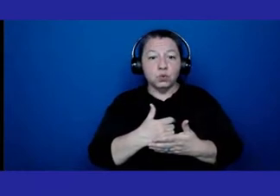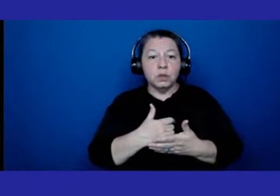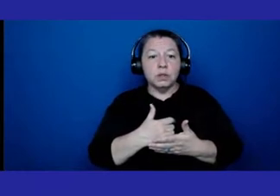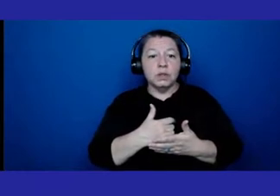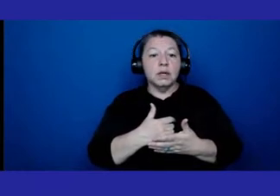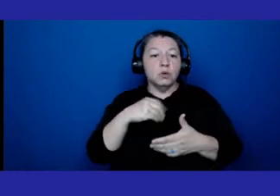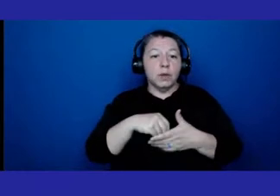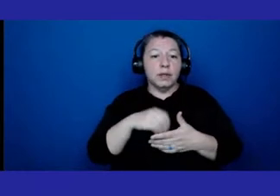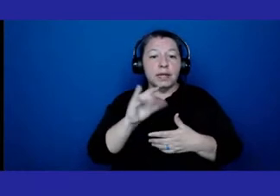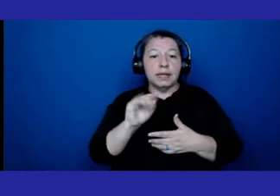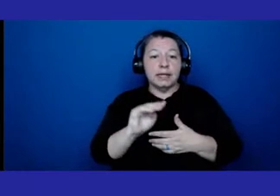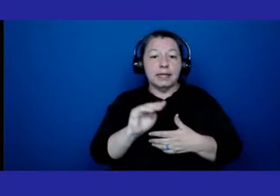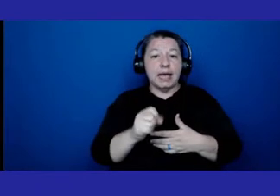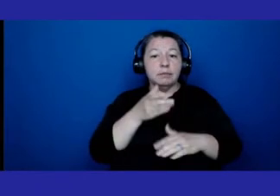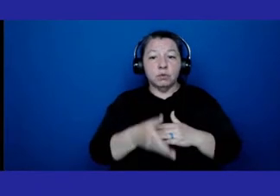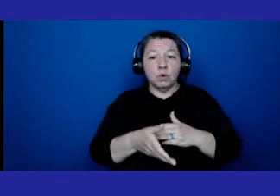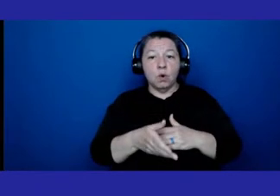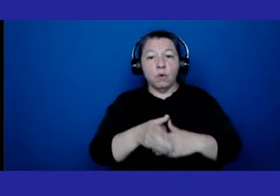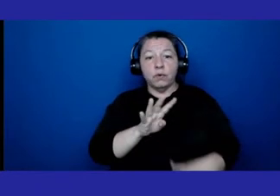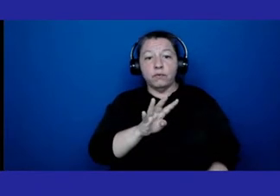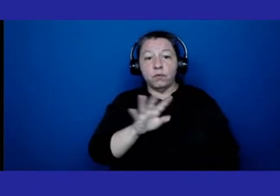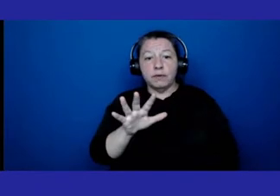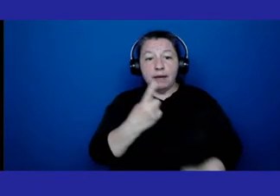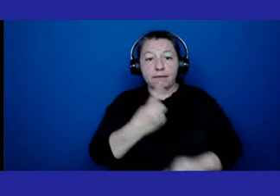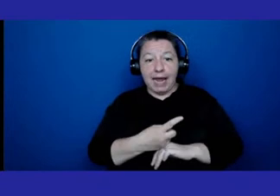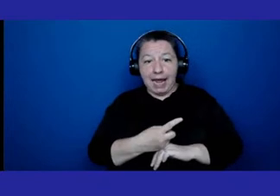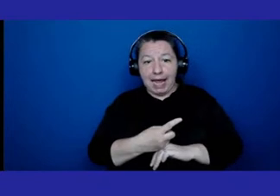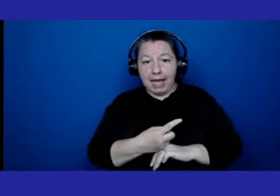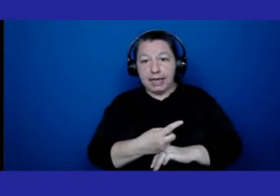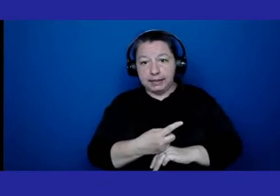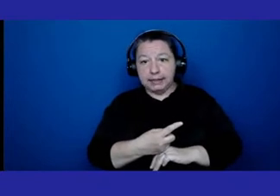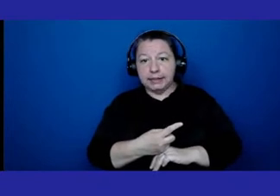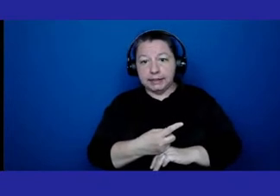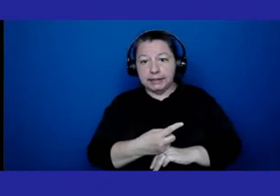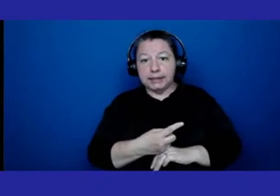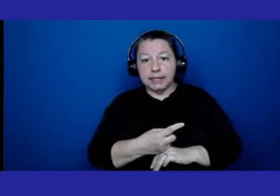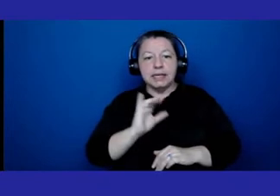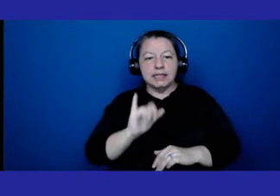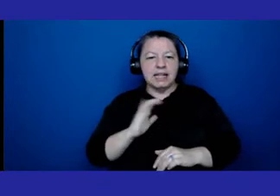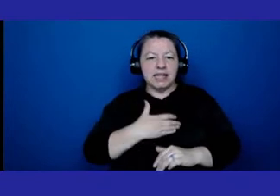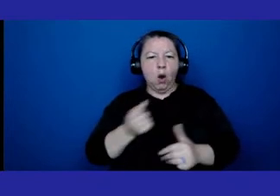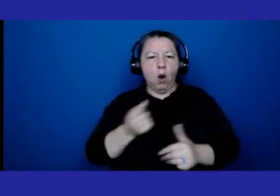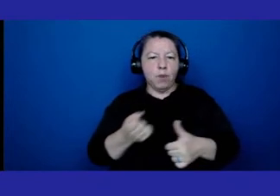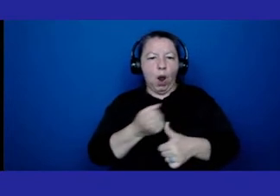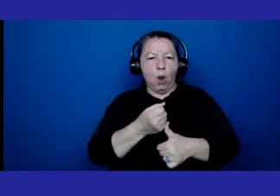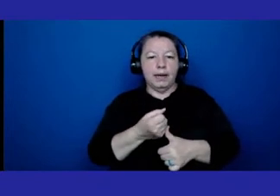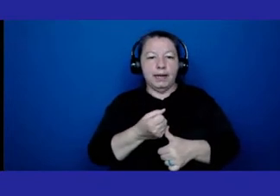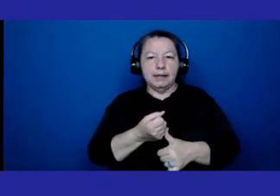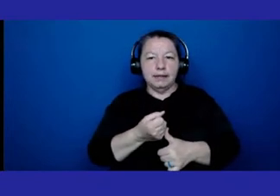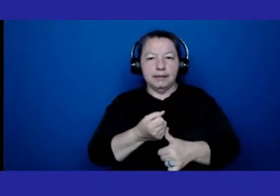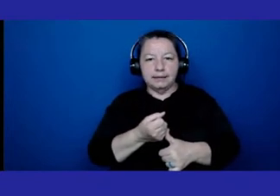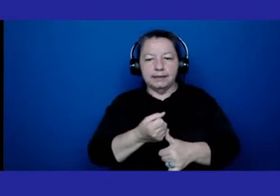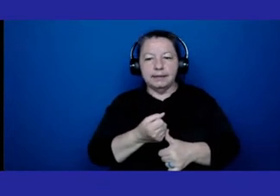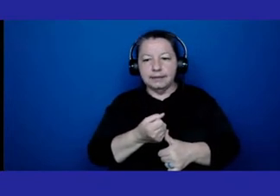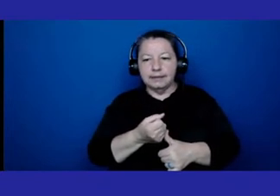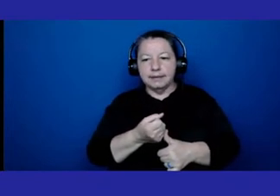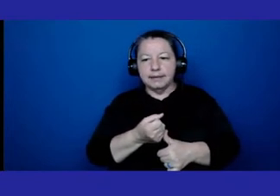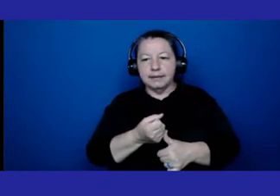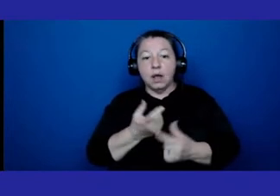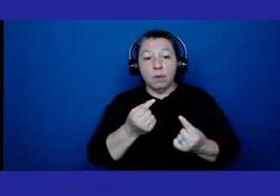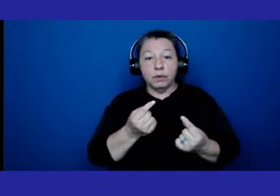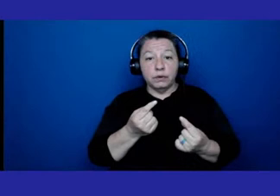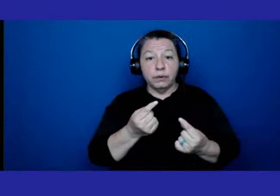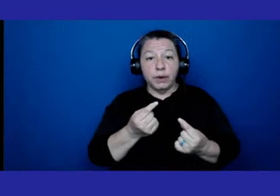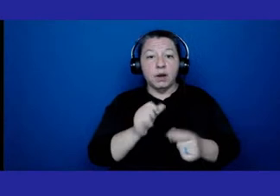claims that are over 45 days. That's our priority as it is right now. And what we're doing is